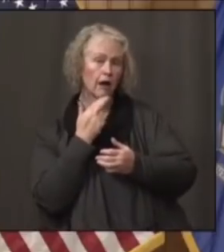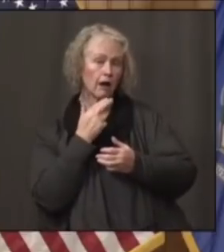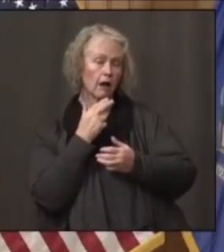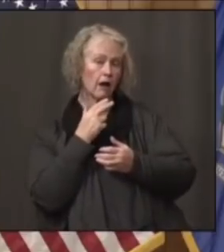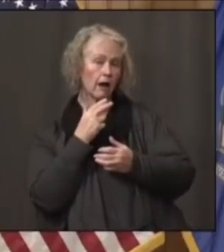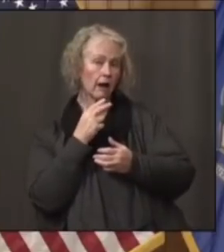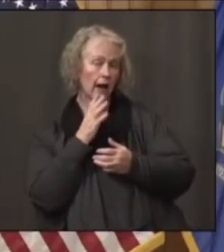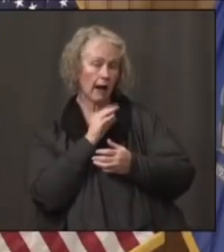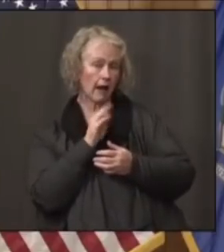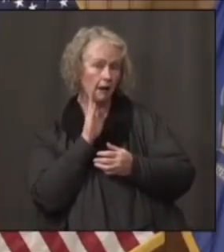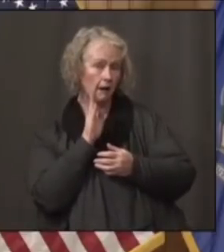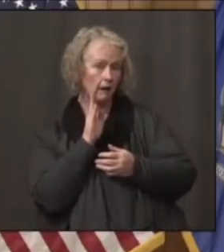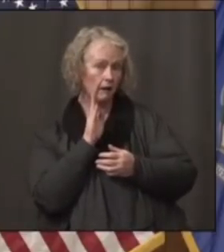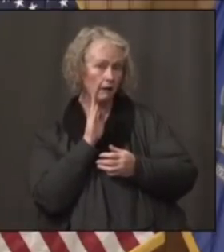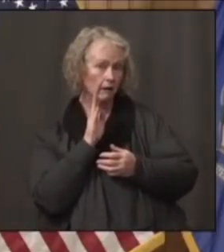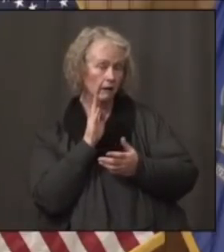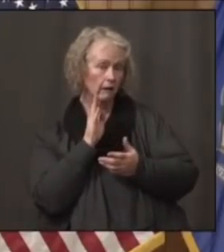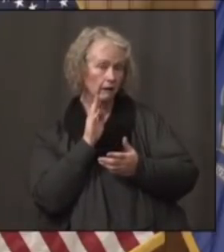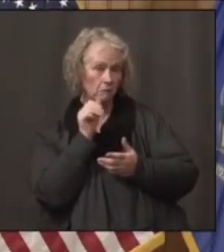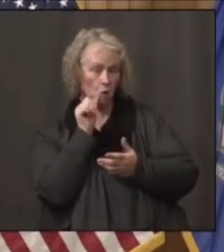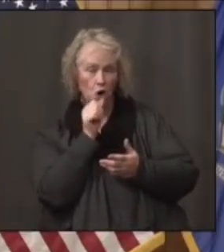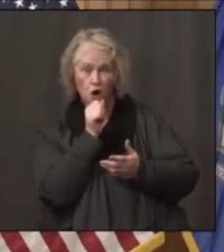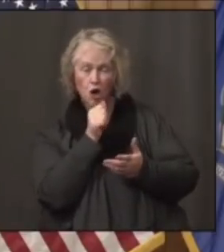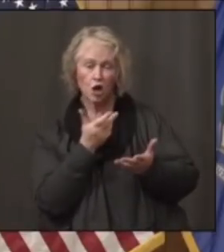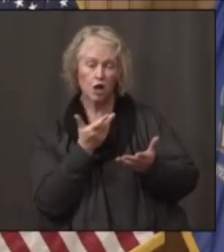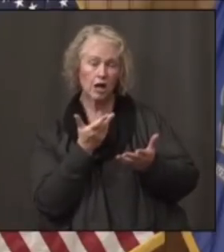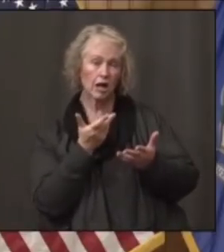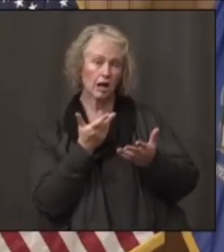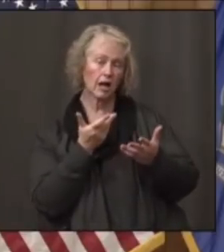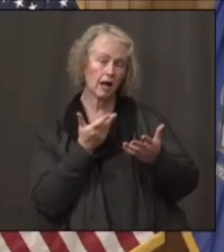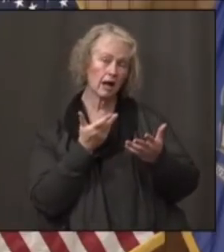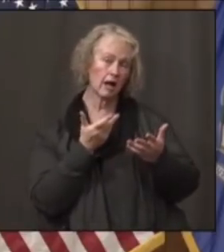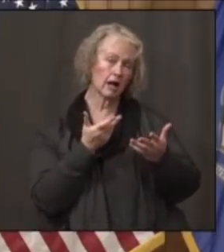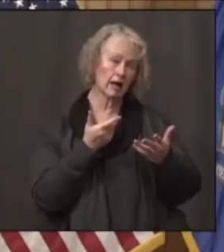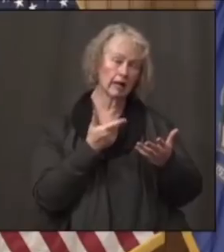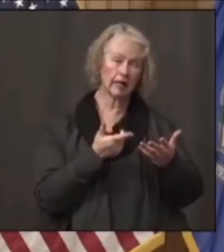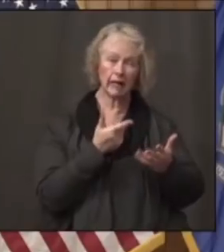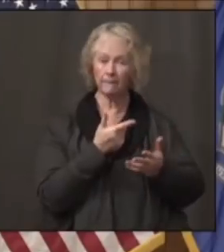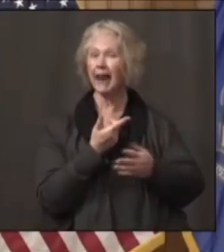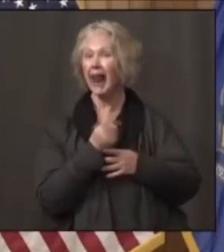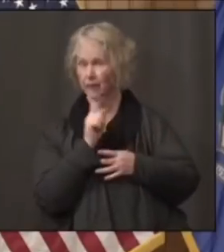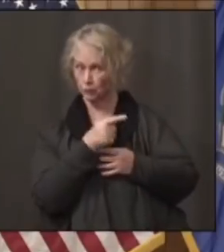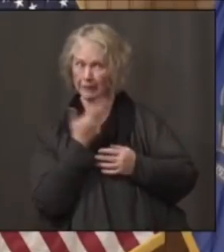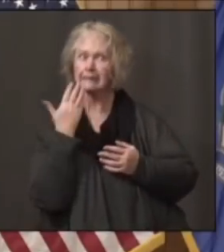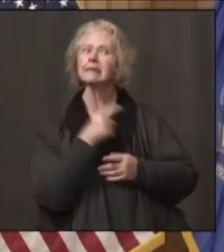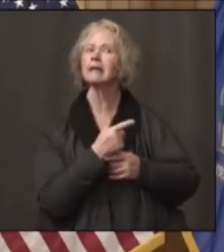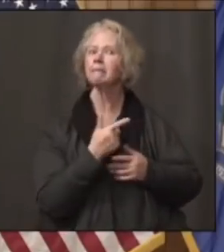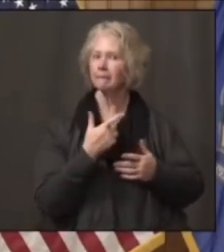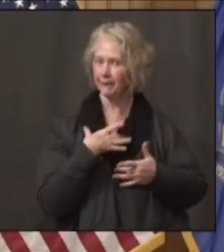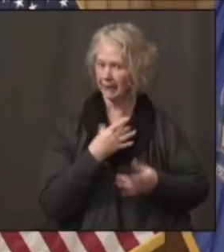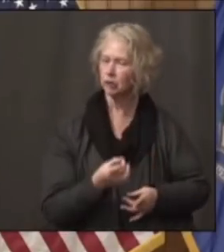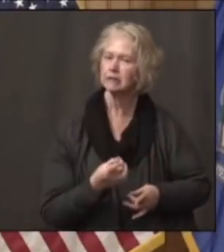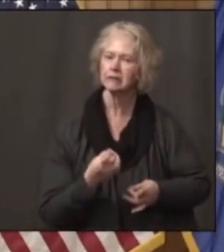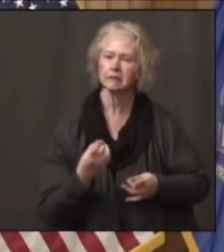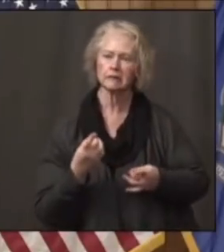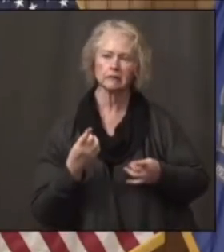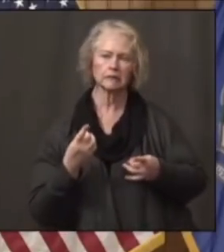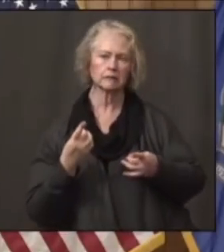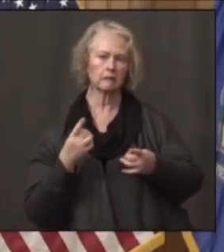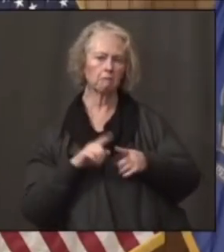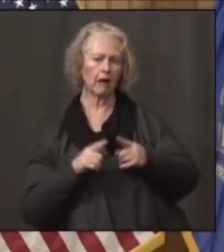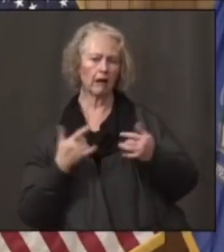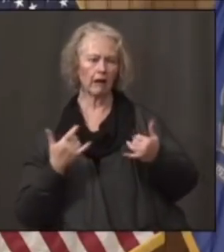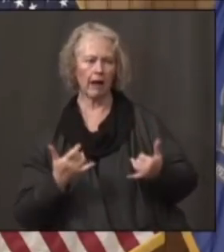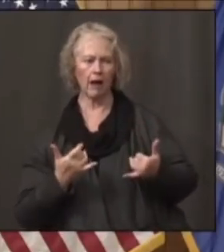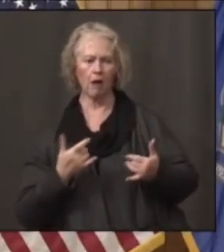industry in the state? Because I'm not sure, you indicated last week that you were, and I don't know from your answer